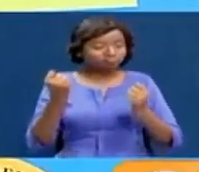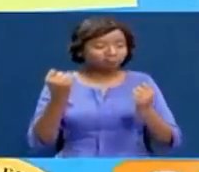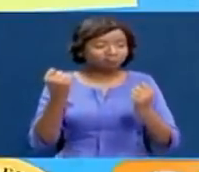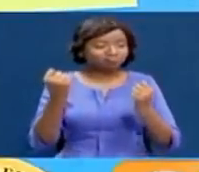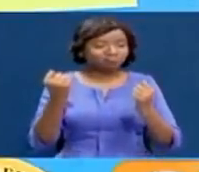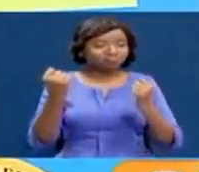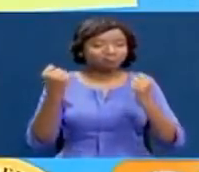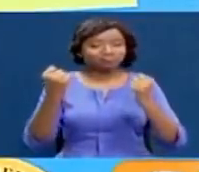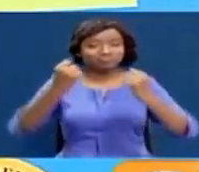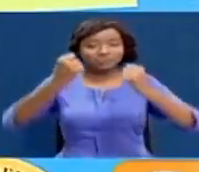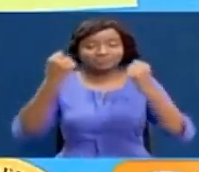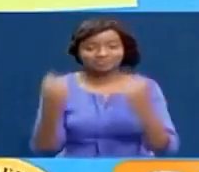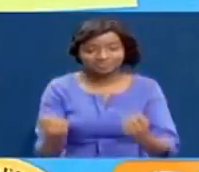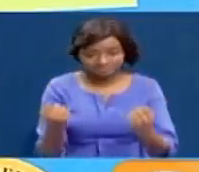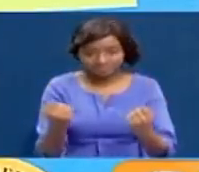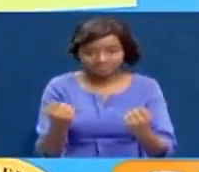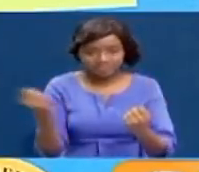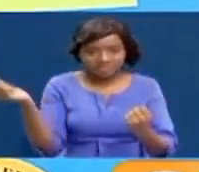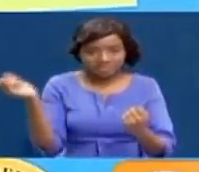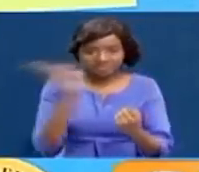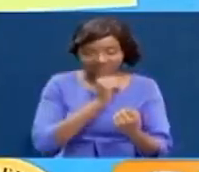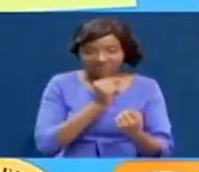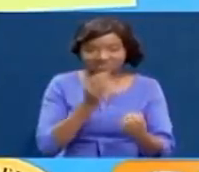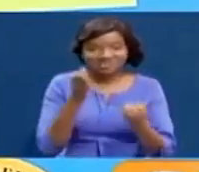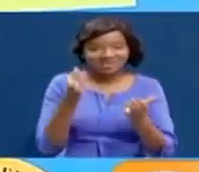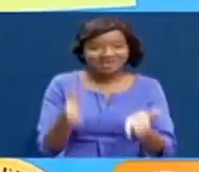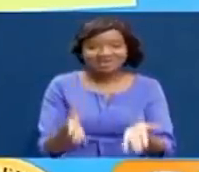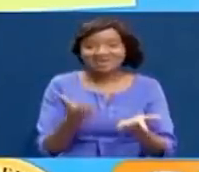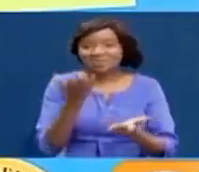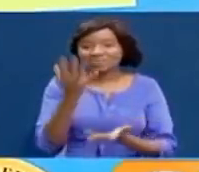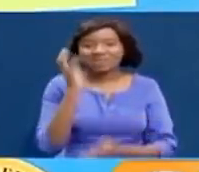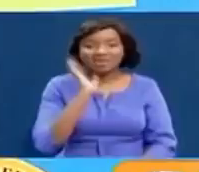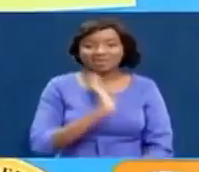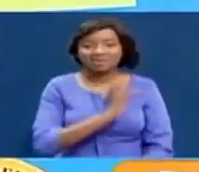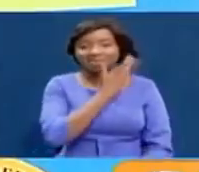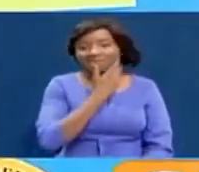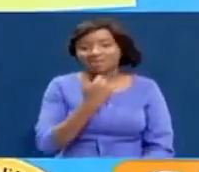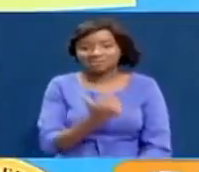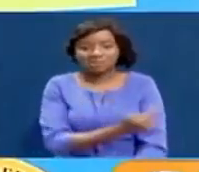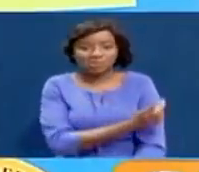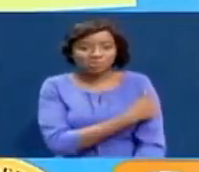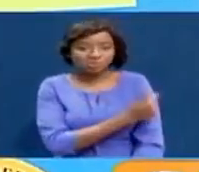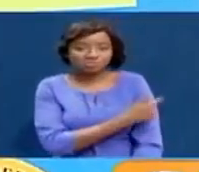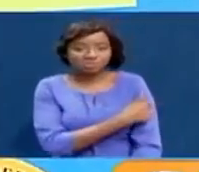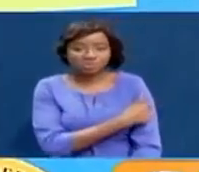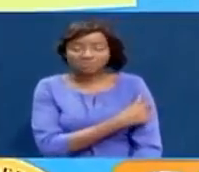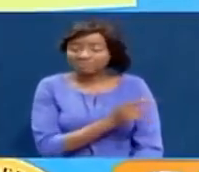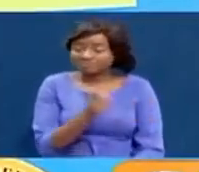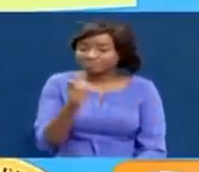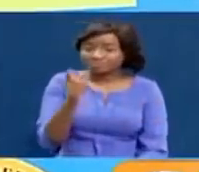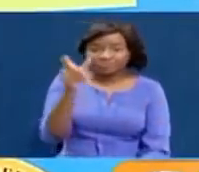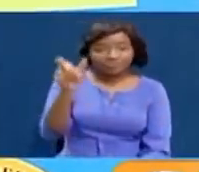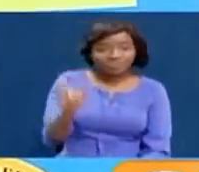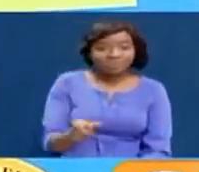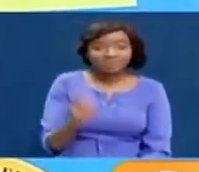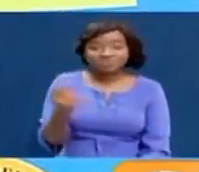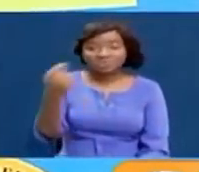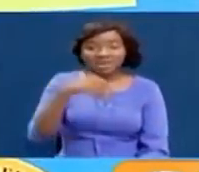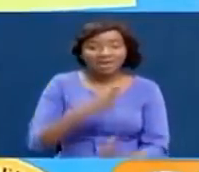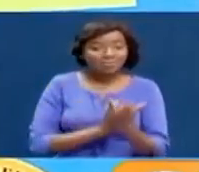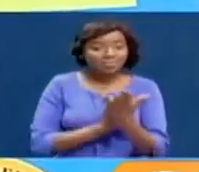etc., and is now in Kenyatta National Hospital. This